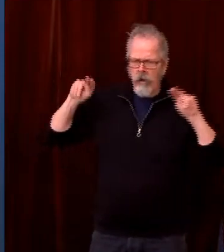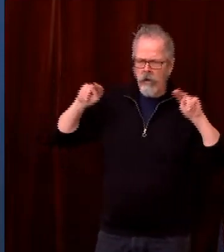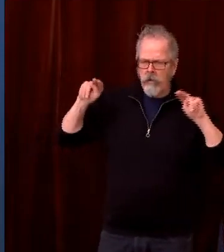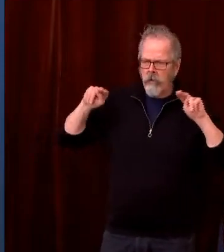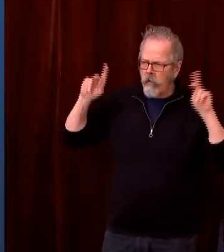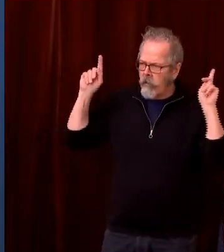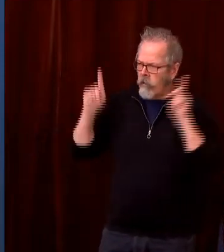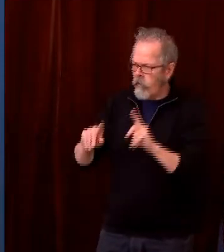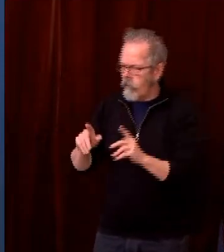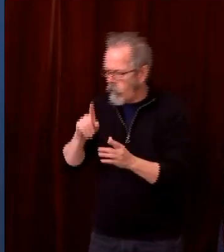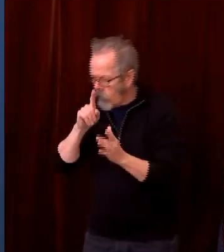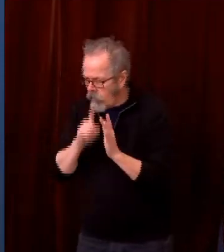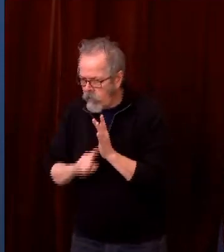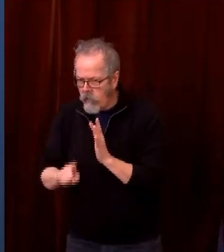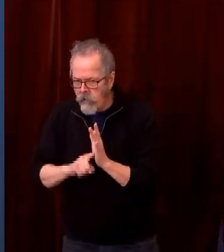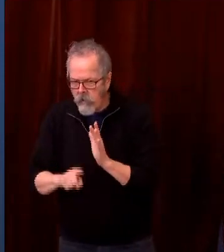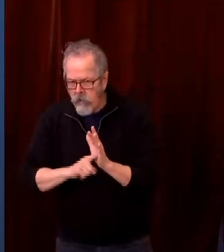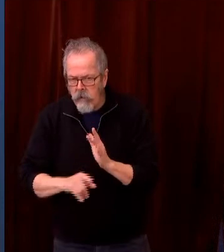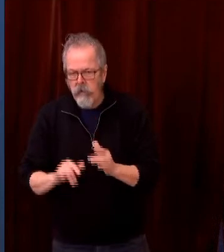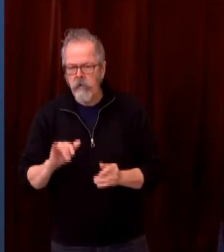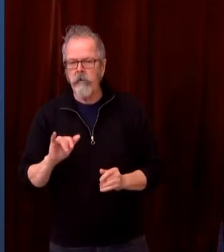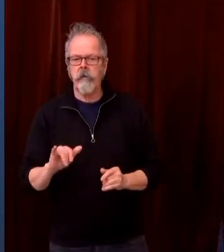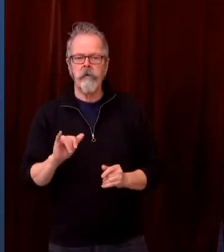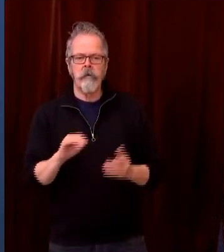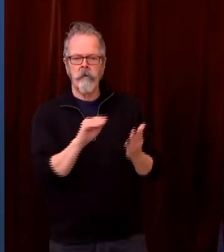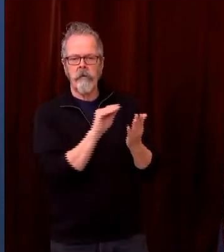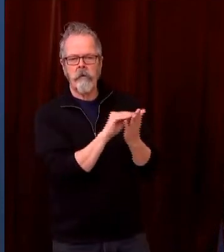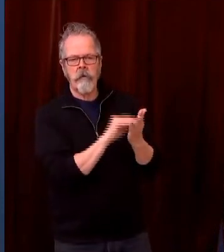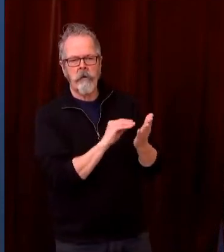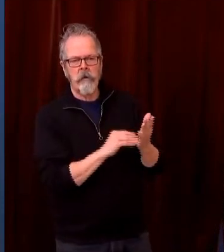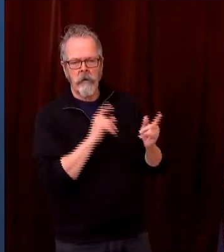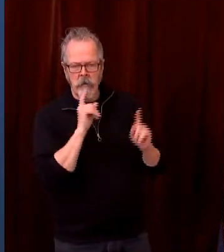police cars hitting any citizens, and that's pretty clear.